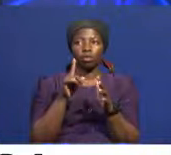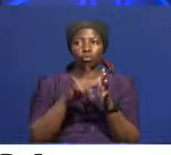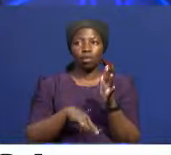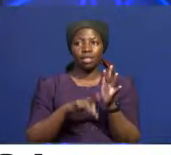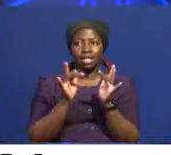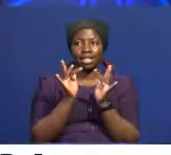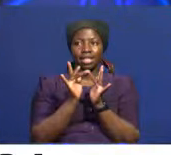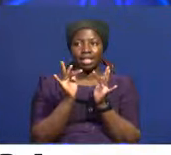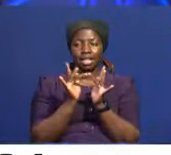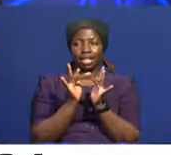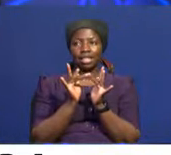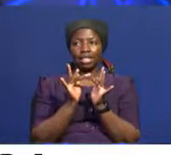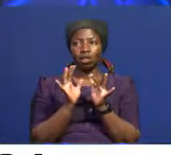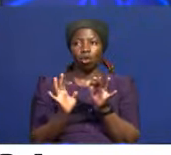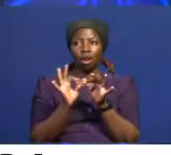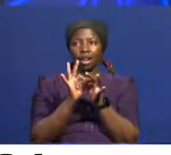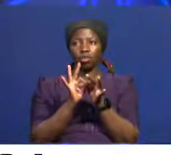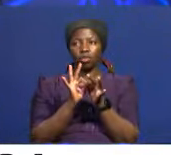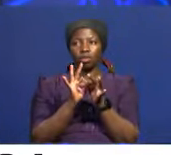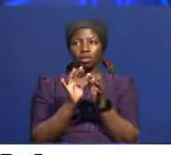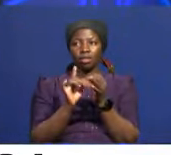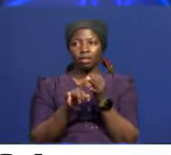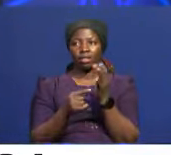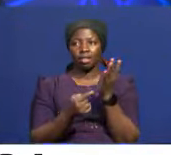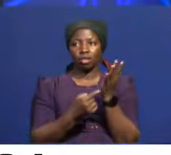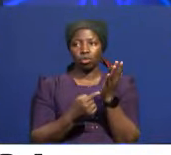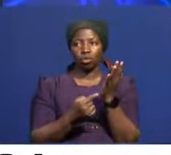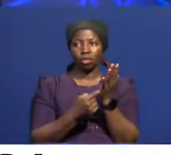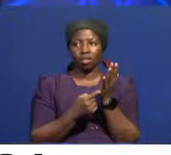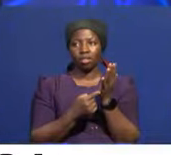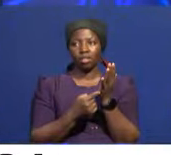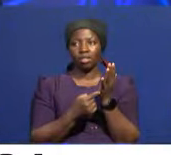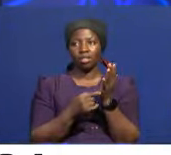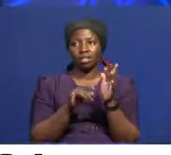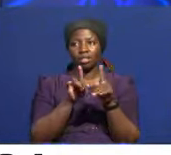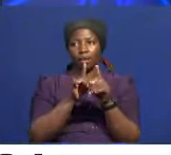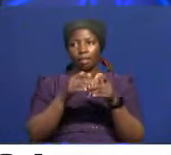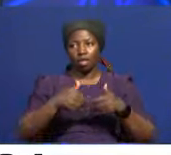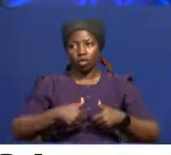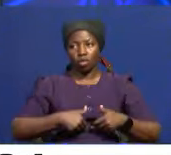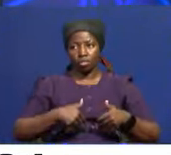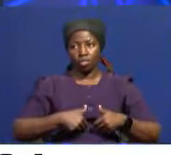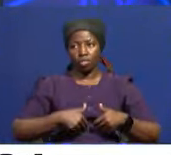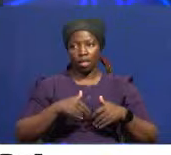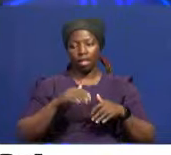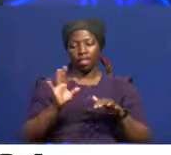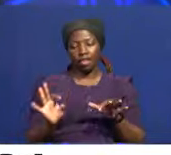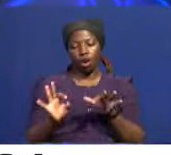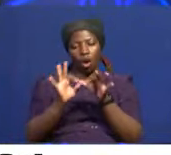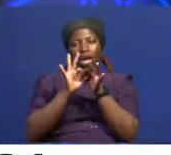internet connectivity, technology, and the youth, the connection,